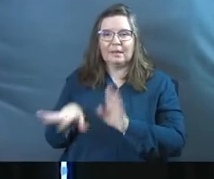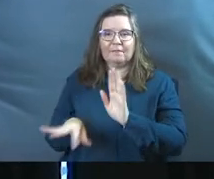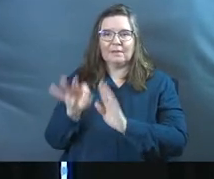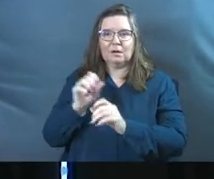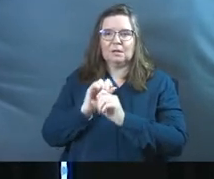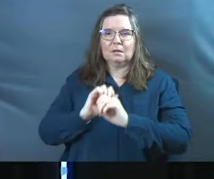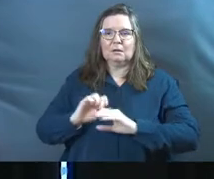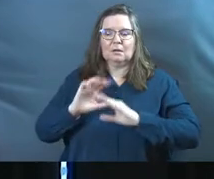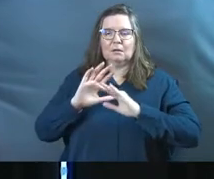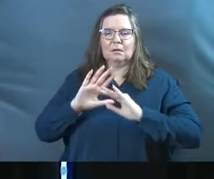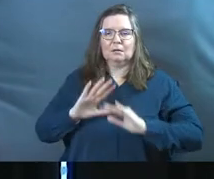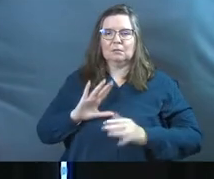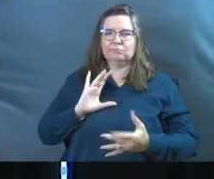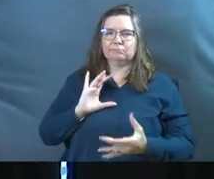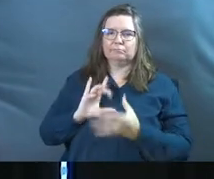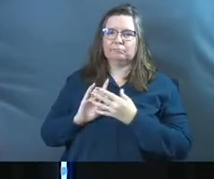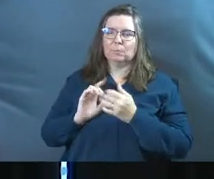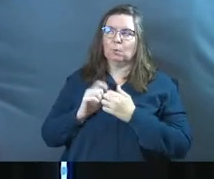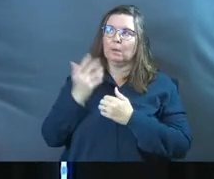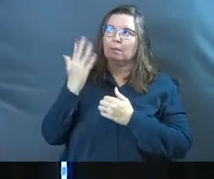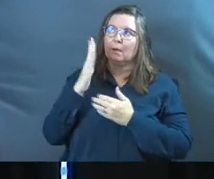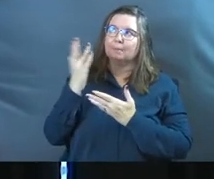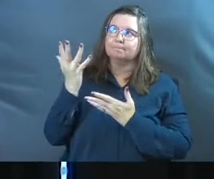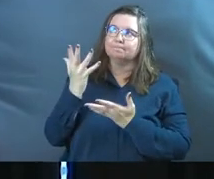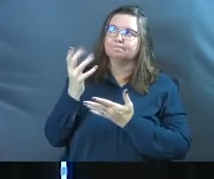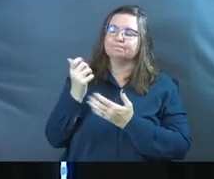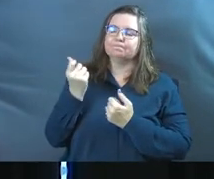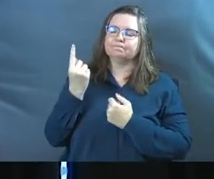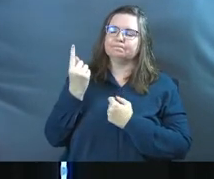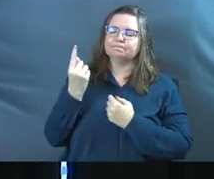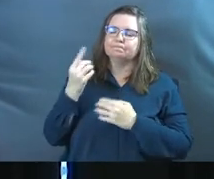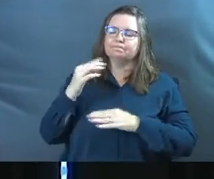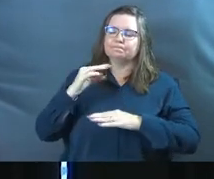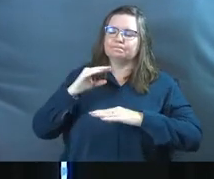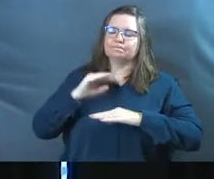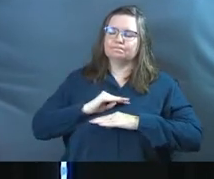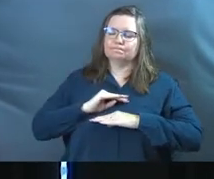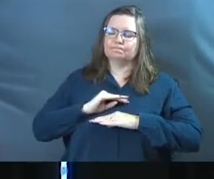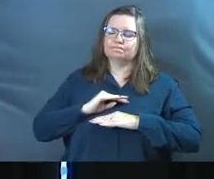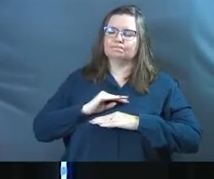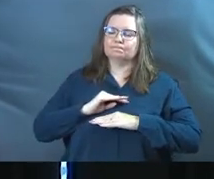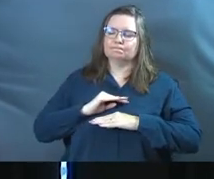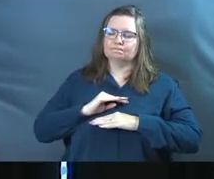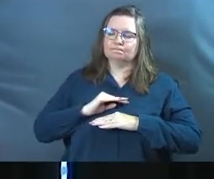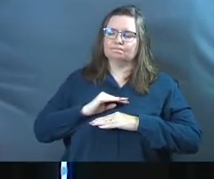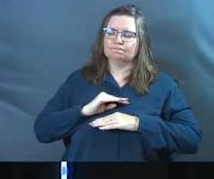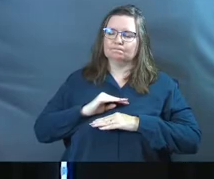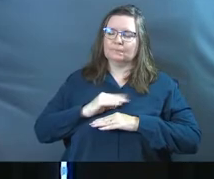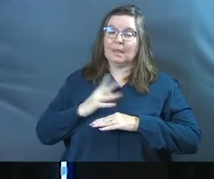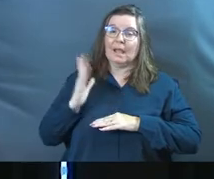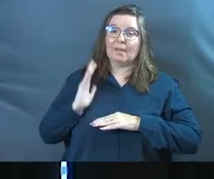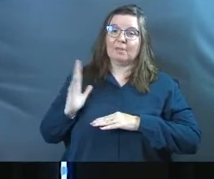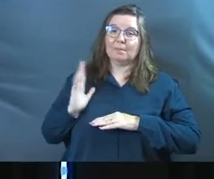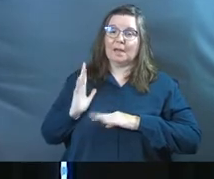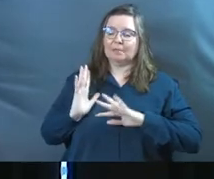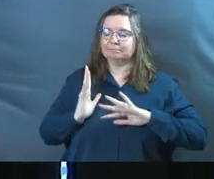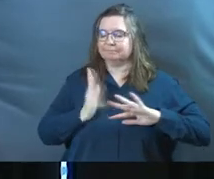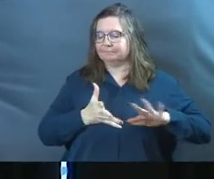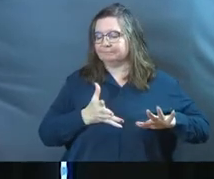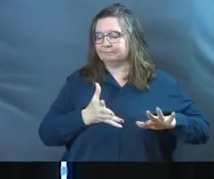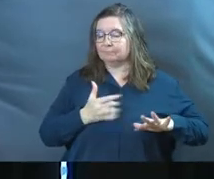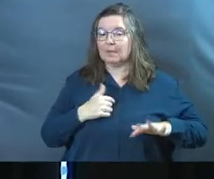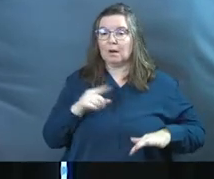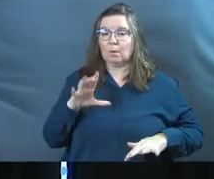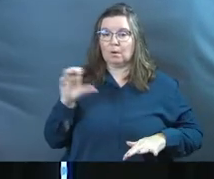found his peace with God. And he got his soul settled. And he left the past behind him. And